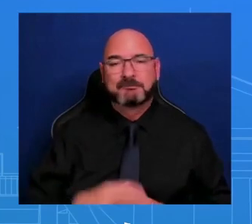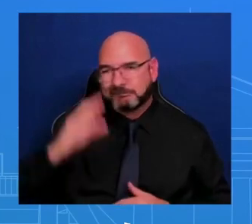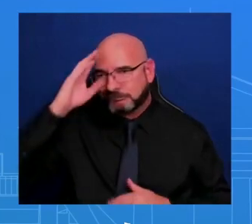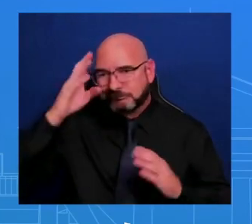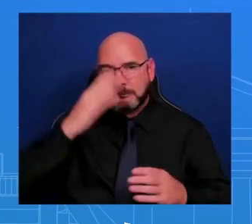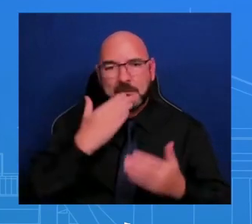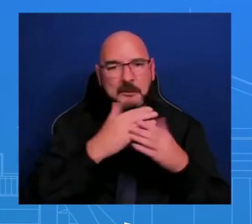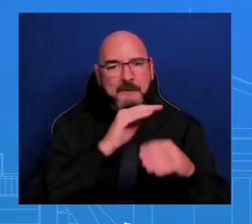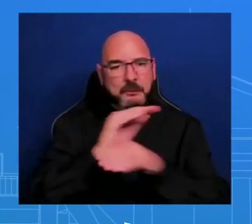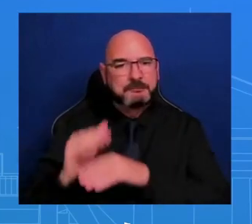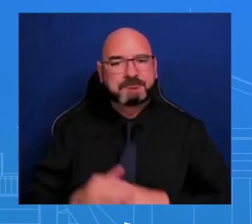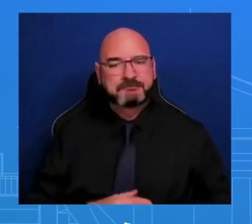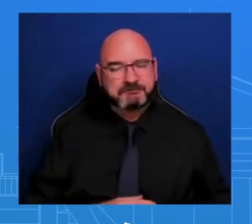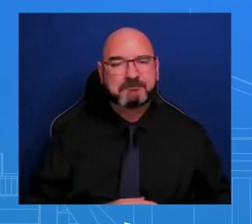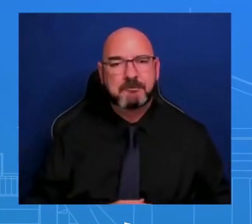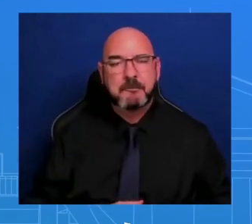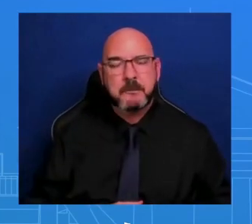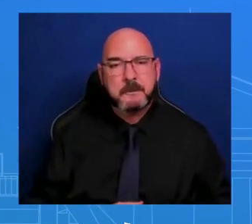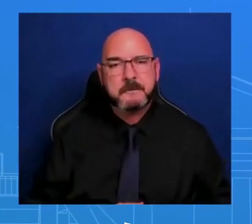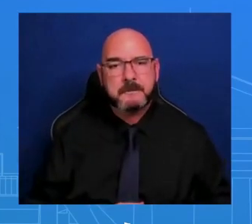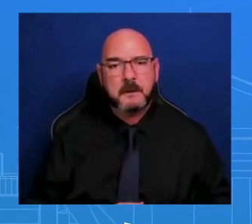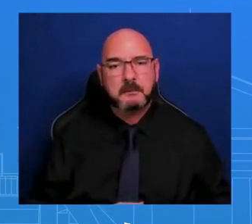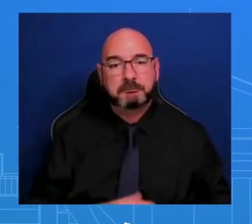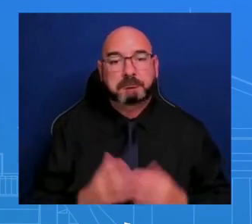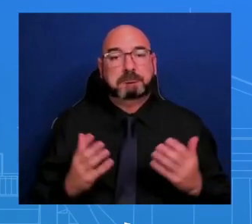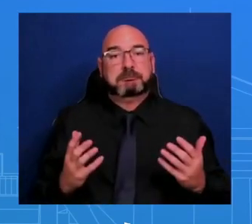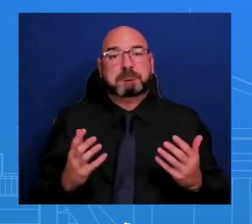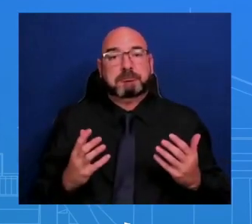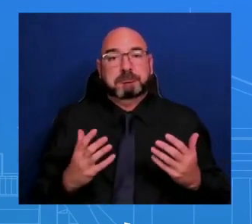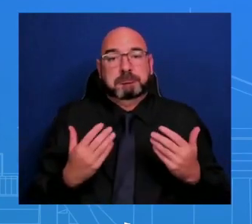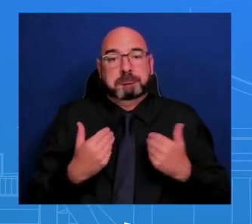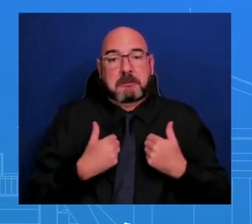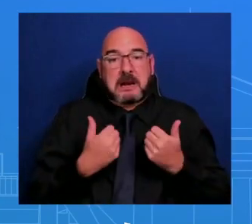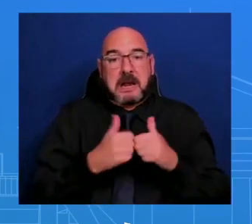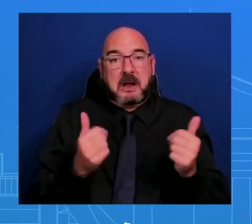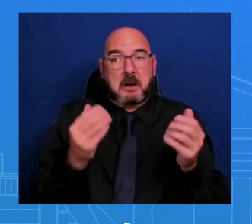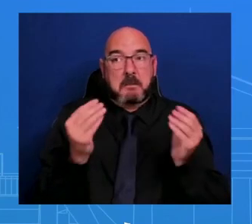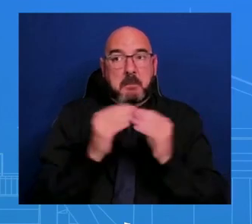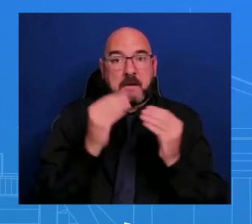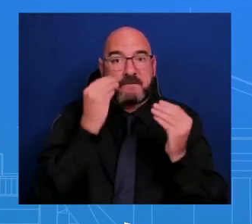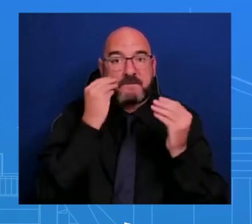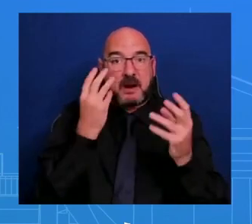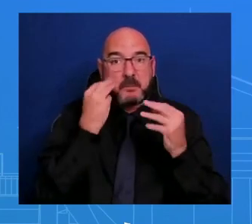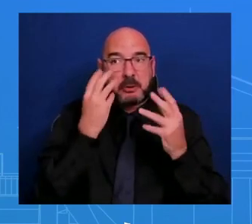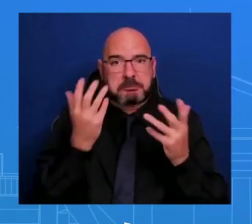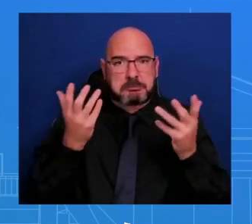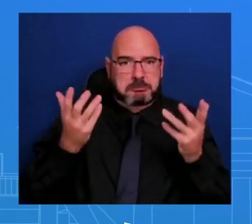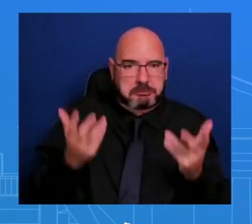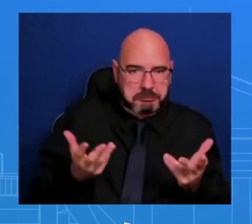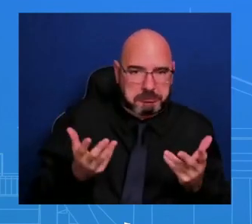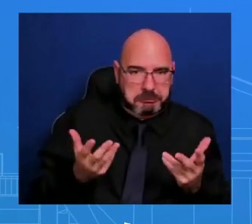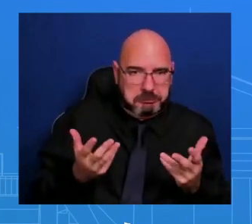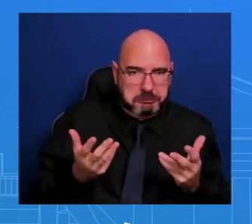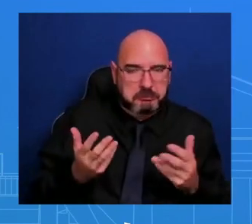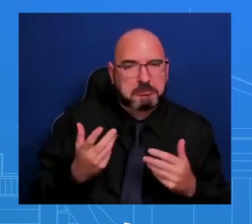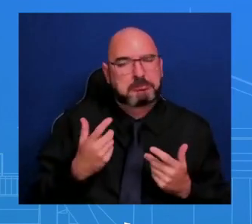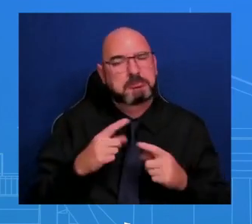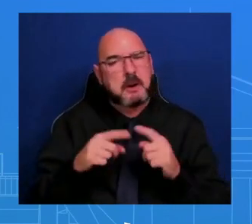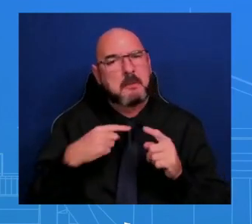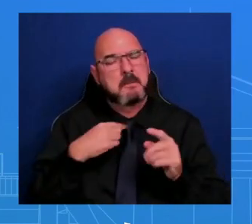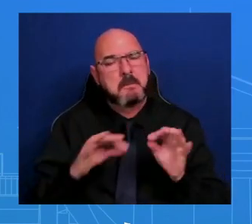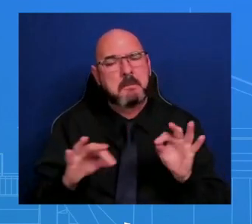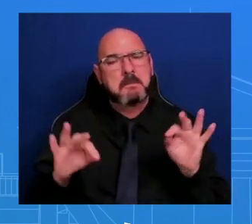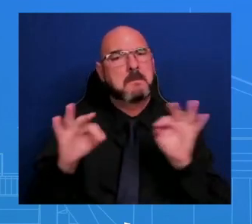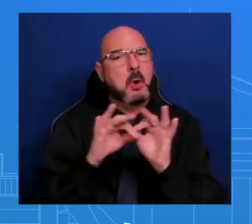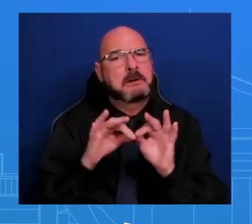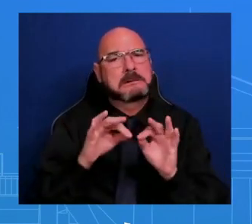I don't have a whole lot of new information here, but I do want to just stress that the president continues to get briefed regularly by his national security team on what's